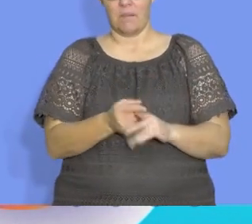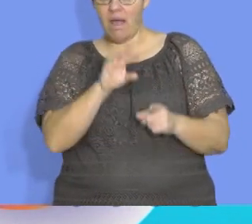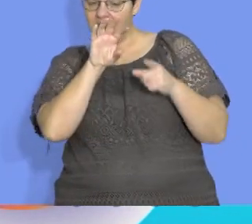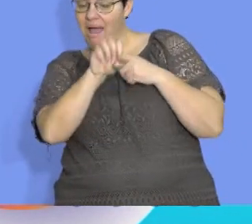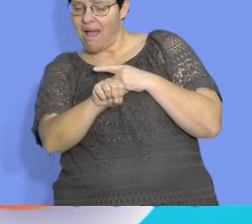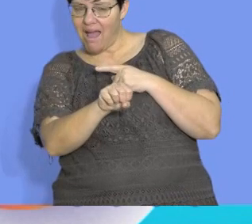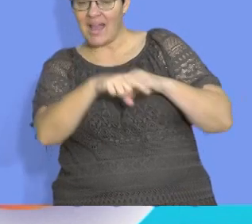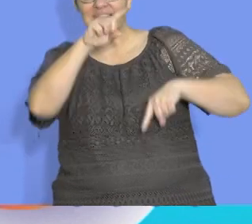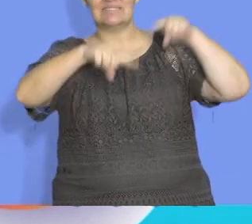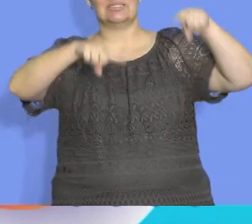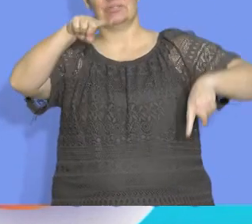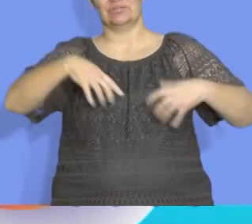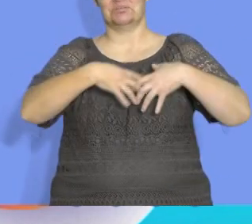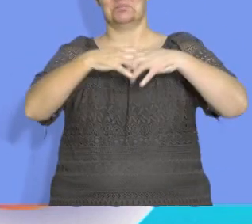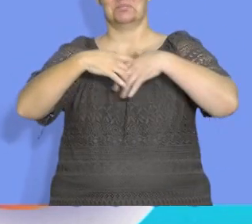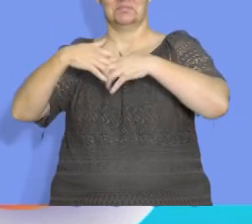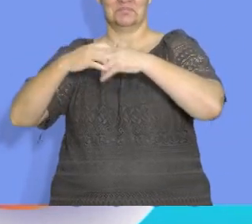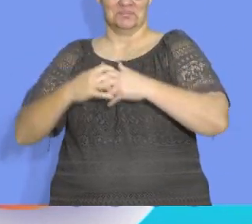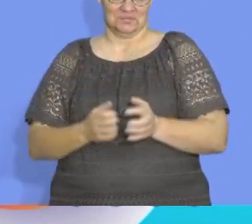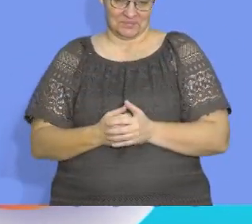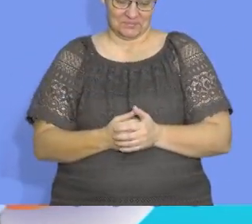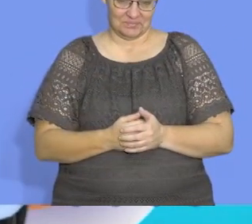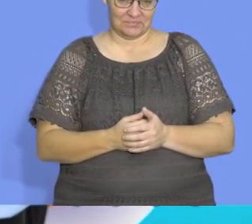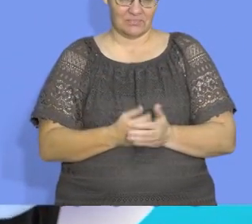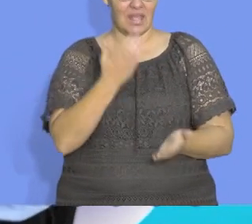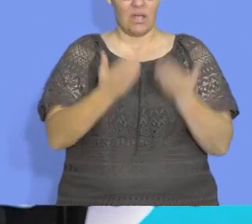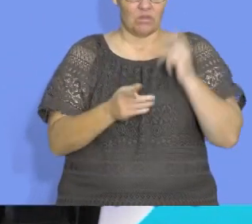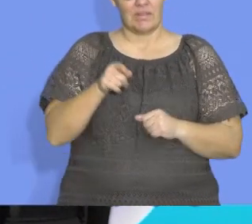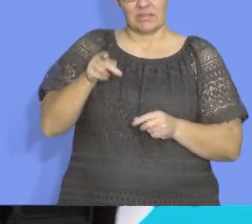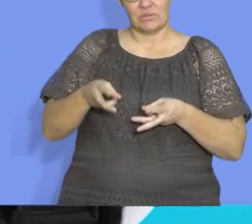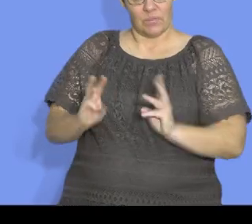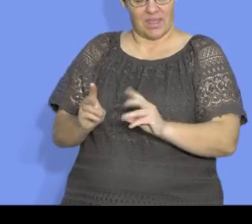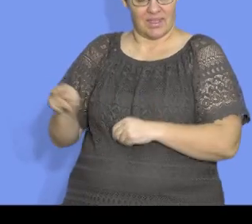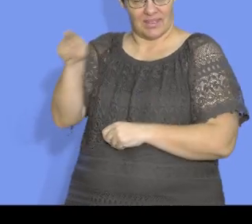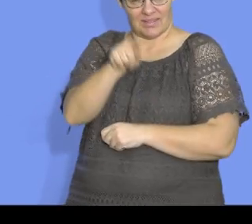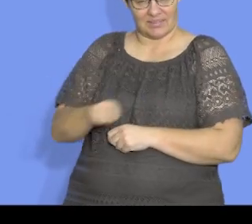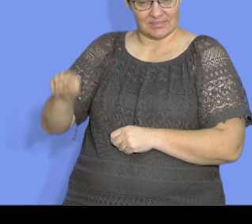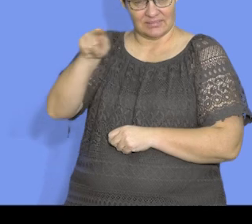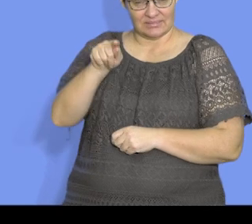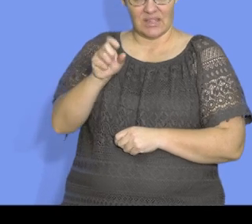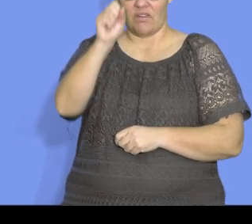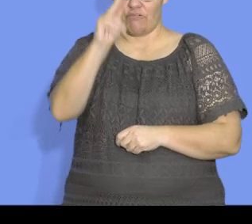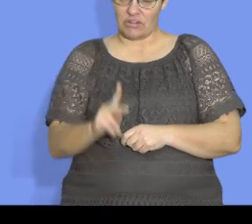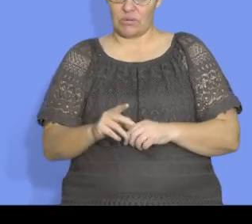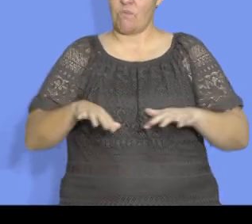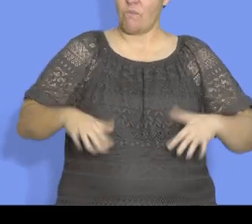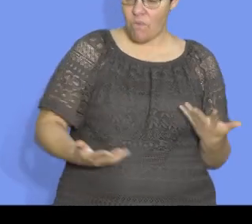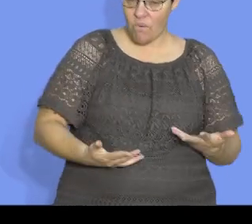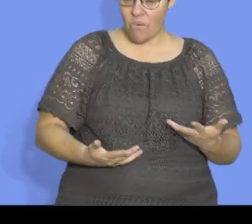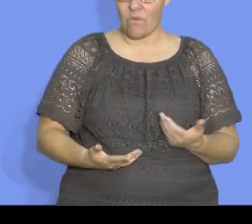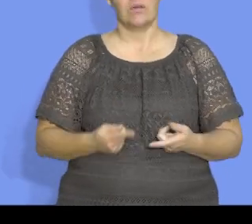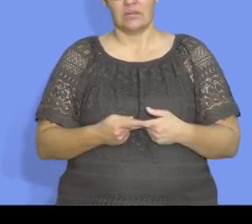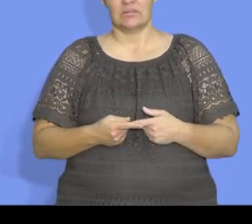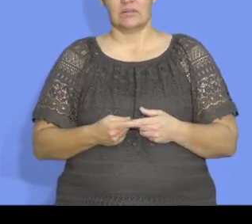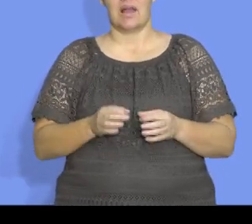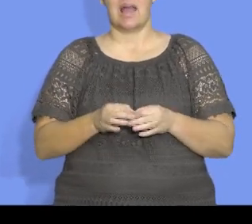different forms that they take. The equation either being in this form, where it's a fraction, or